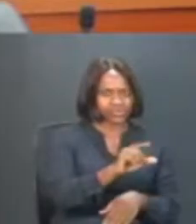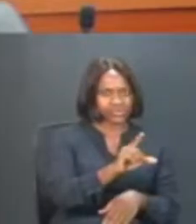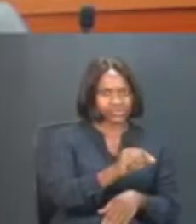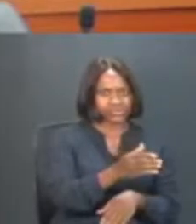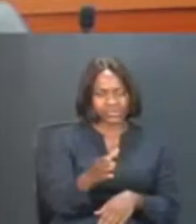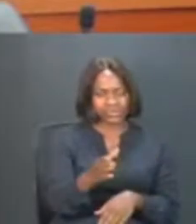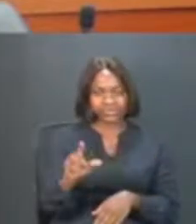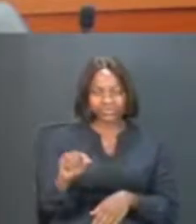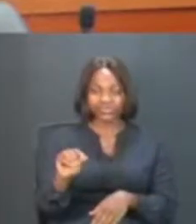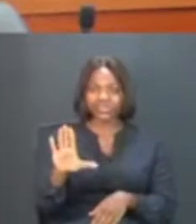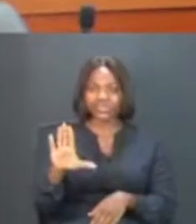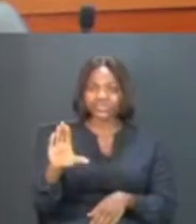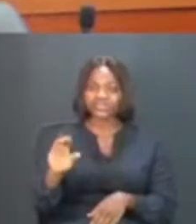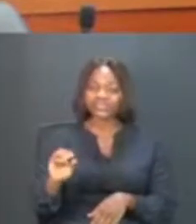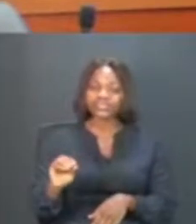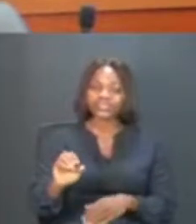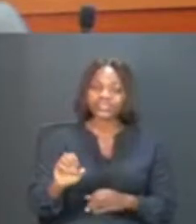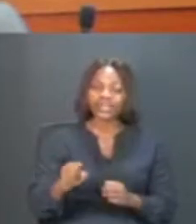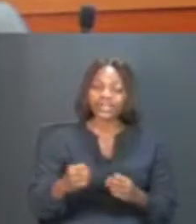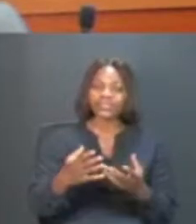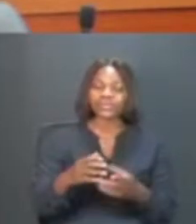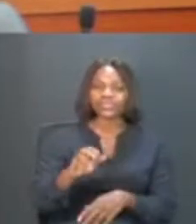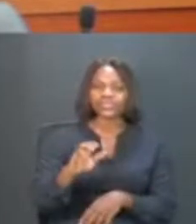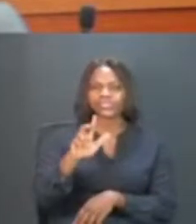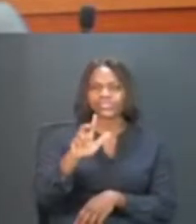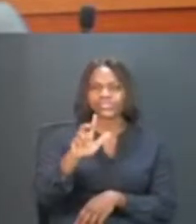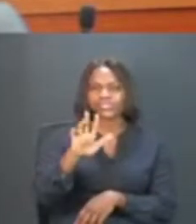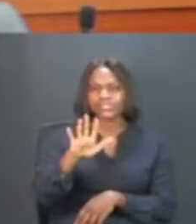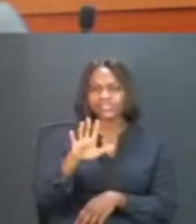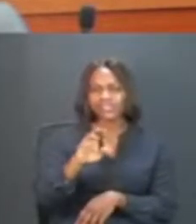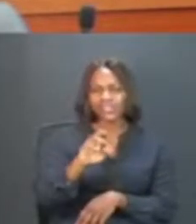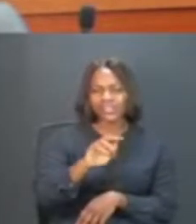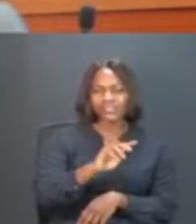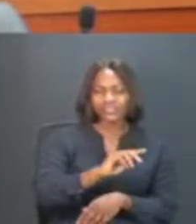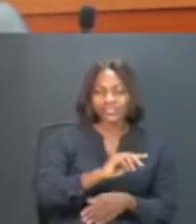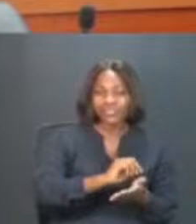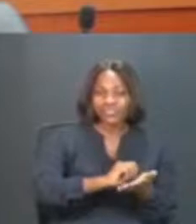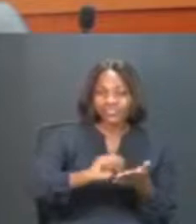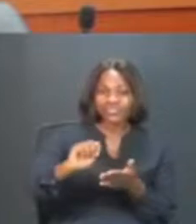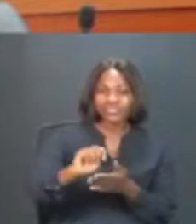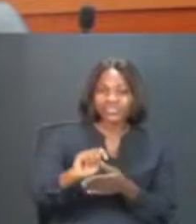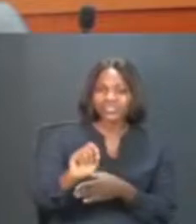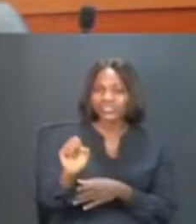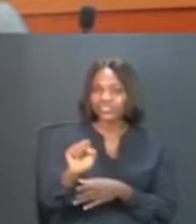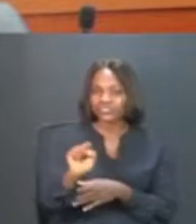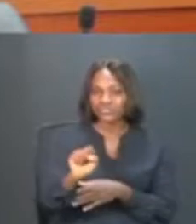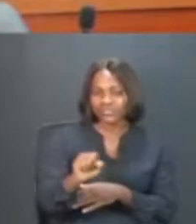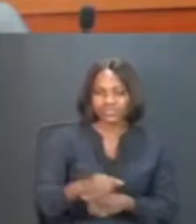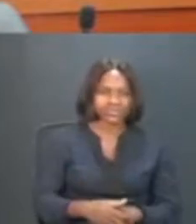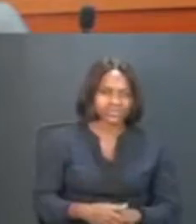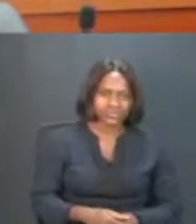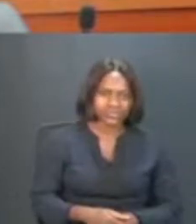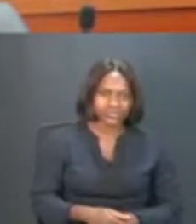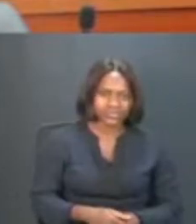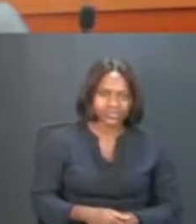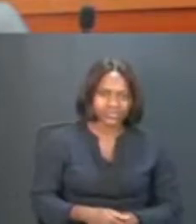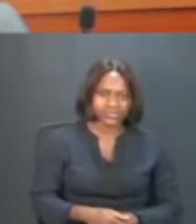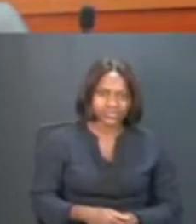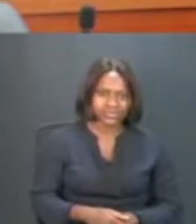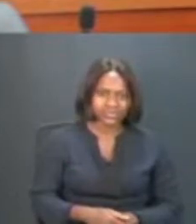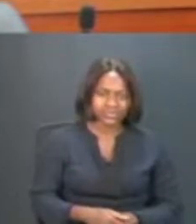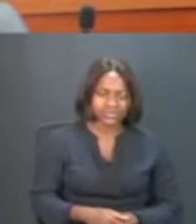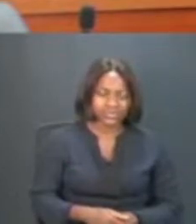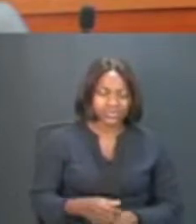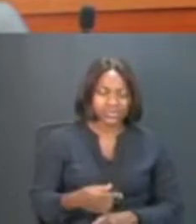globally amounts to $25 trillion US. I'm not sure we have